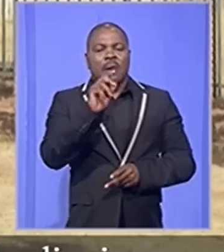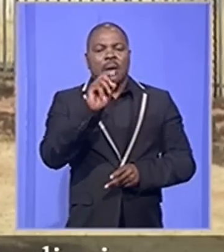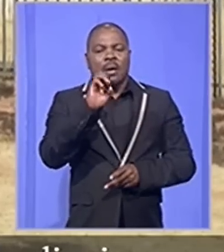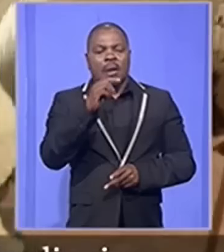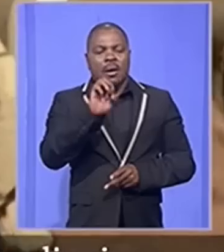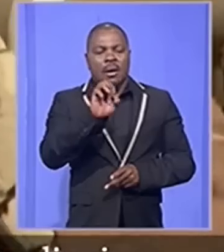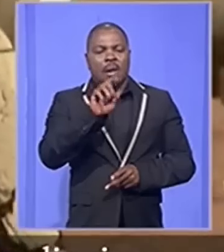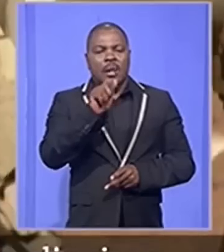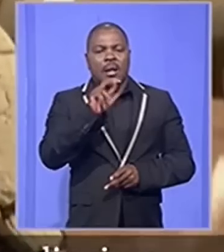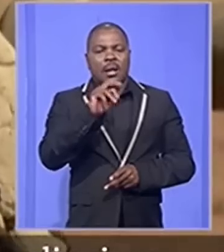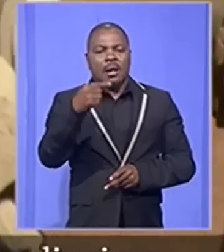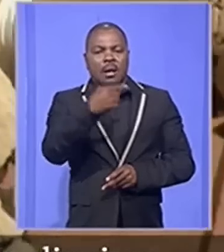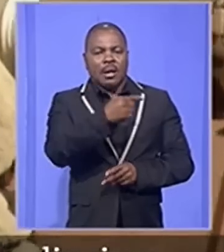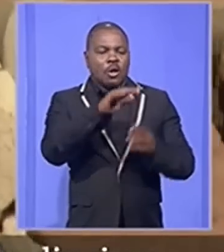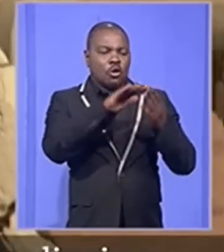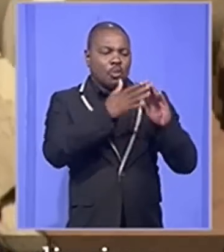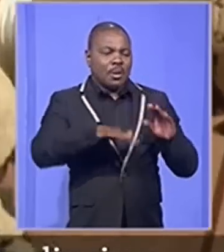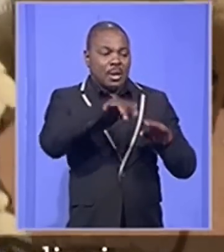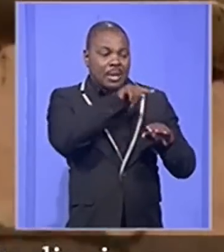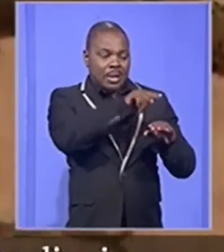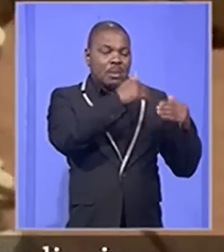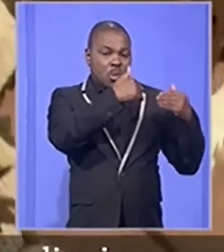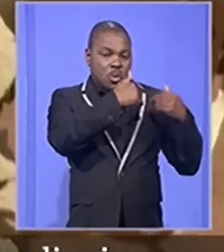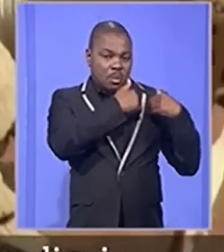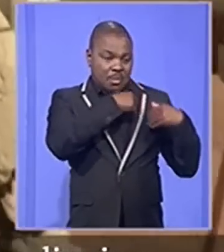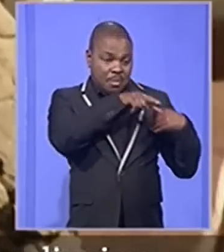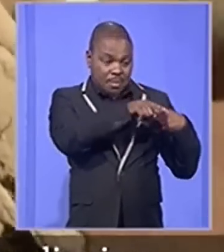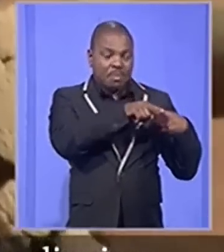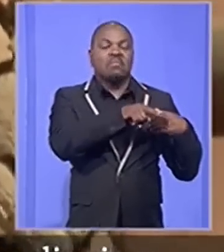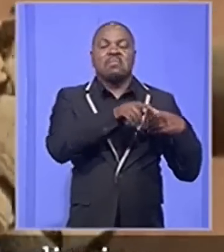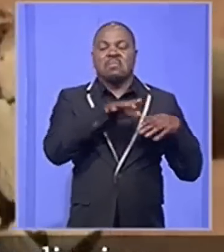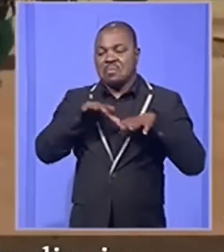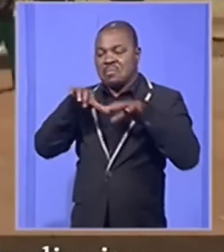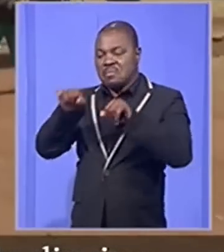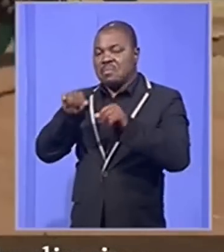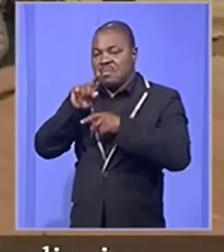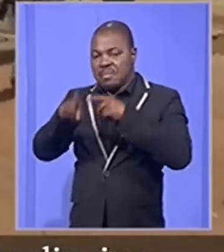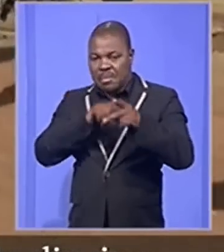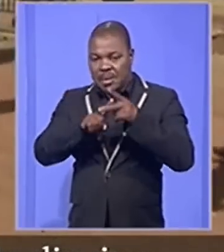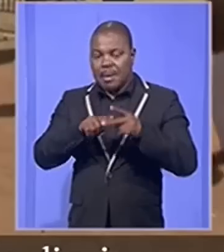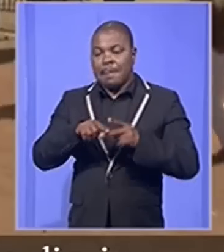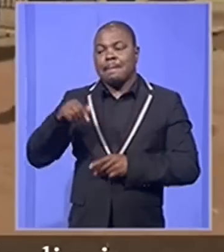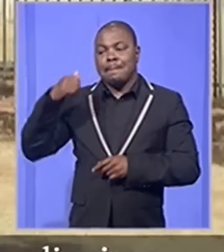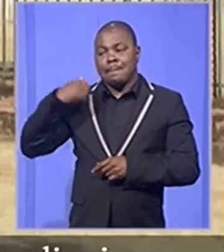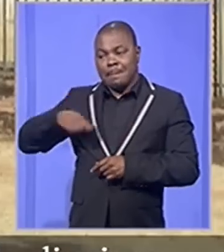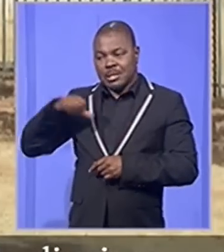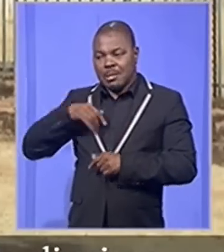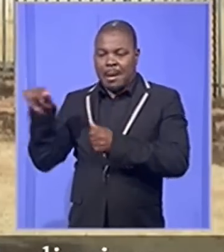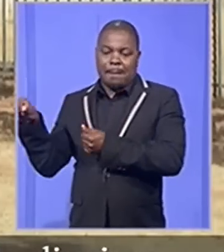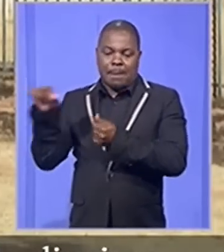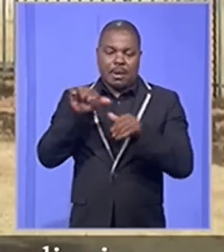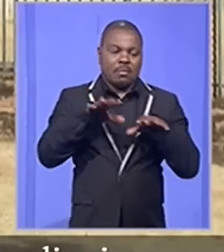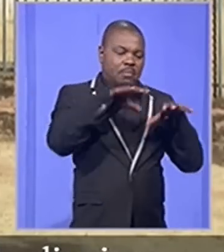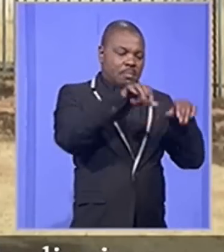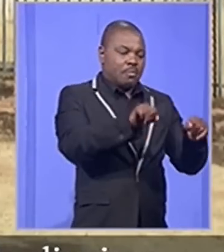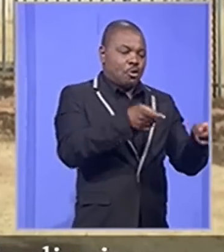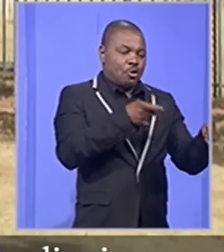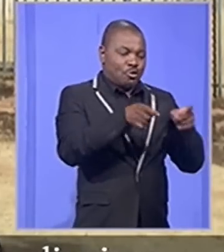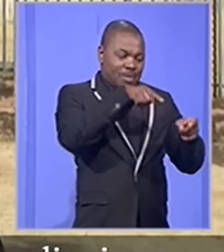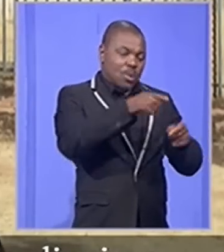itsegeng jaaka Kgetleng Rivier Concerned Residents mme masepala o ne wa boelwa ke taolo ya madutelo ao a metsi ka